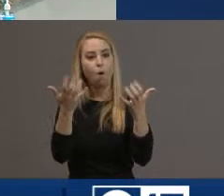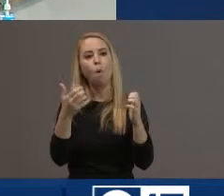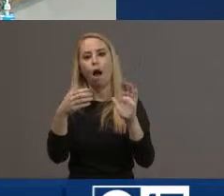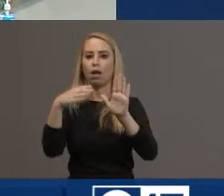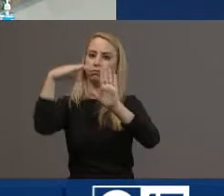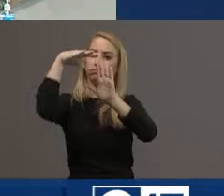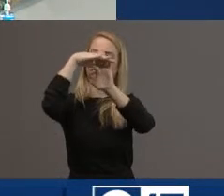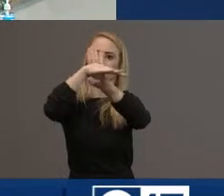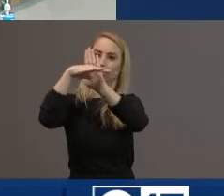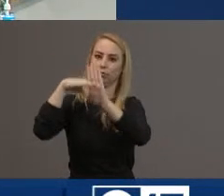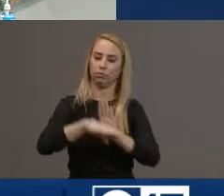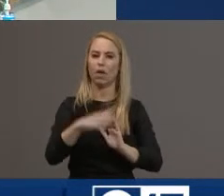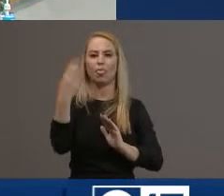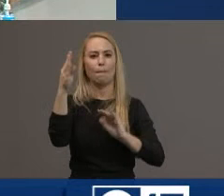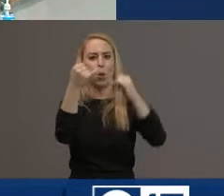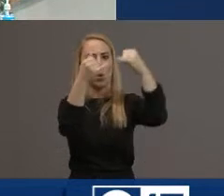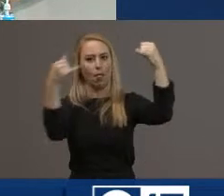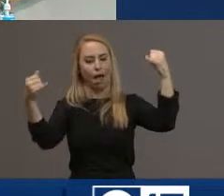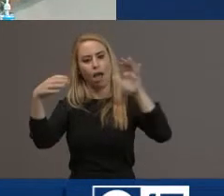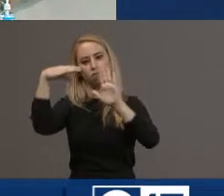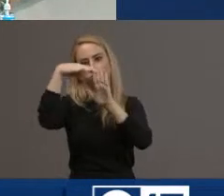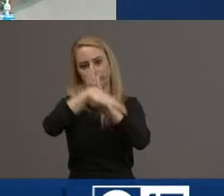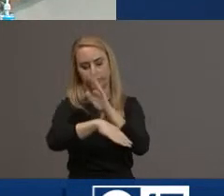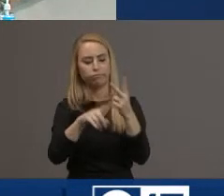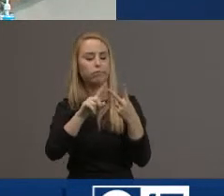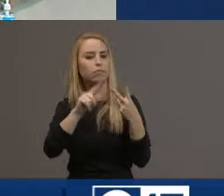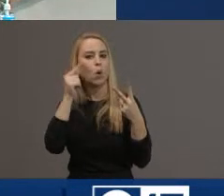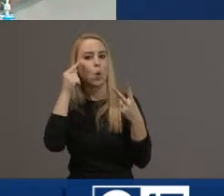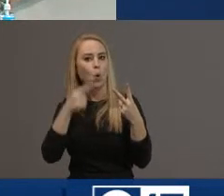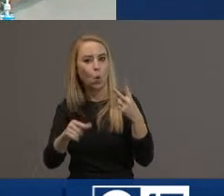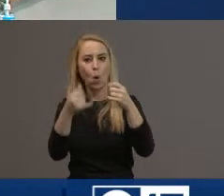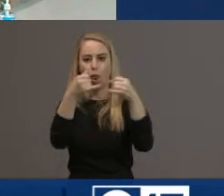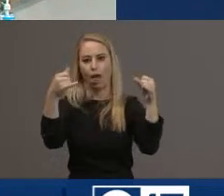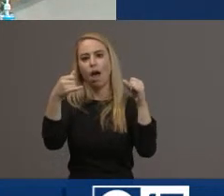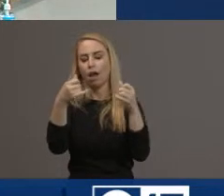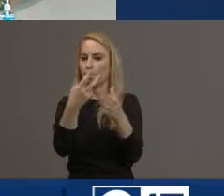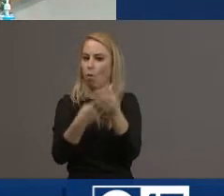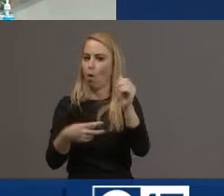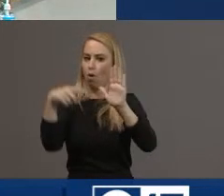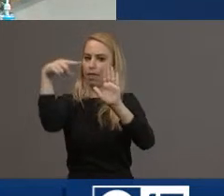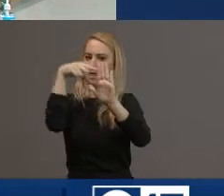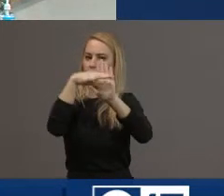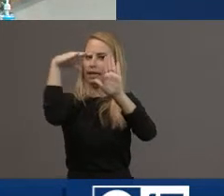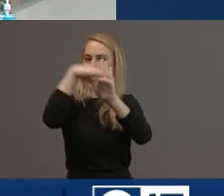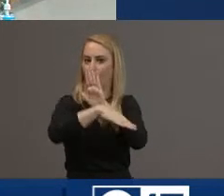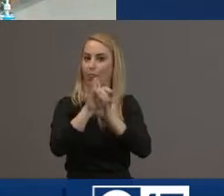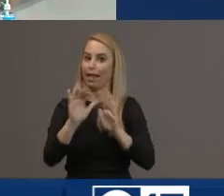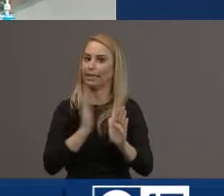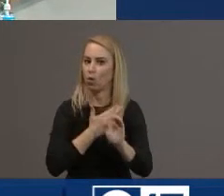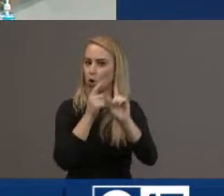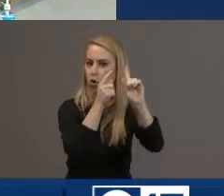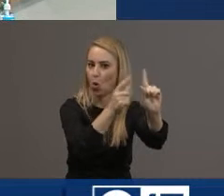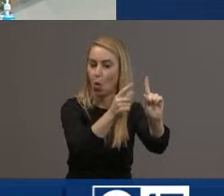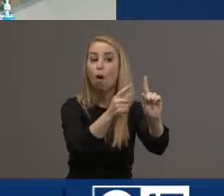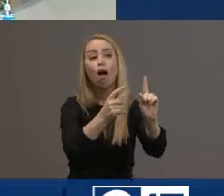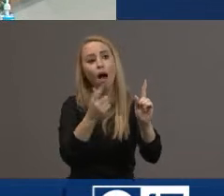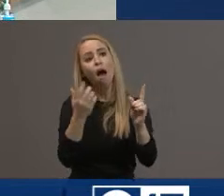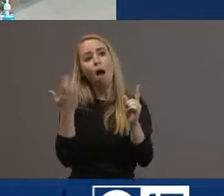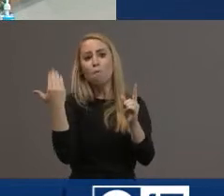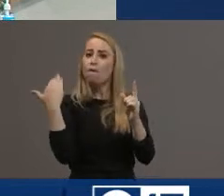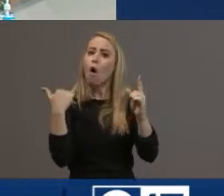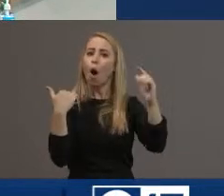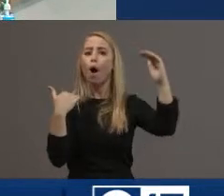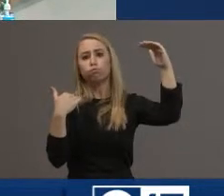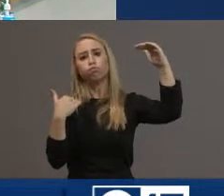blue, influenza-like illness in gold. You could see that we were headed that way for several weeks